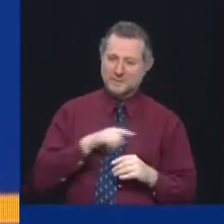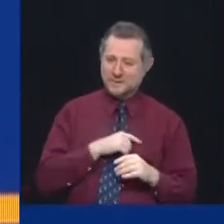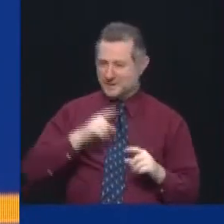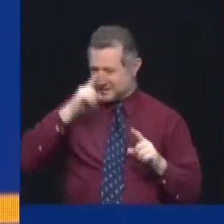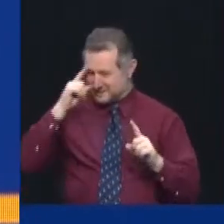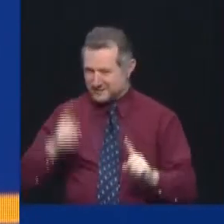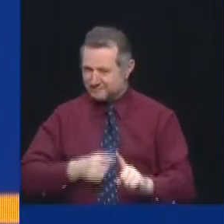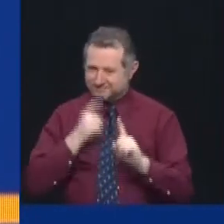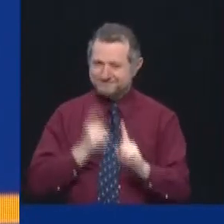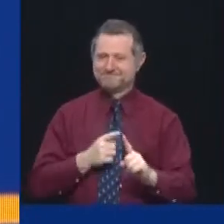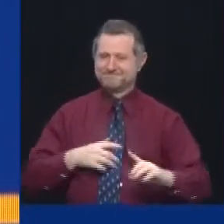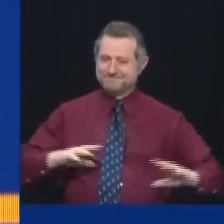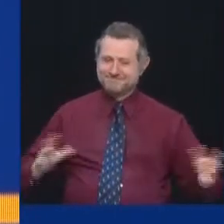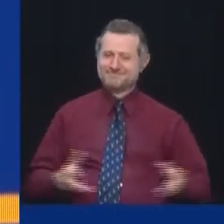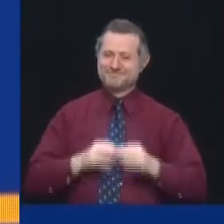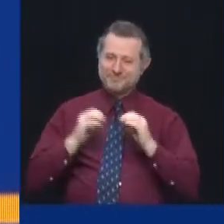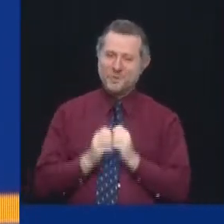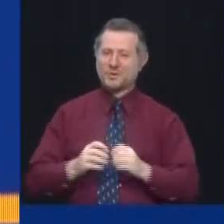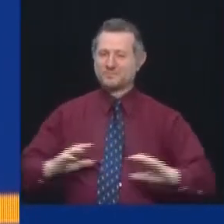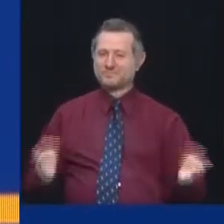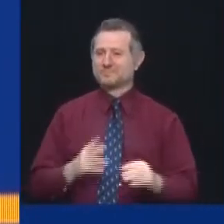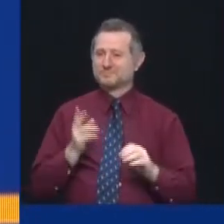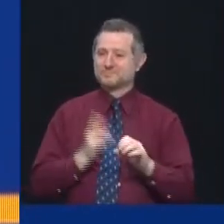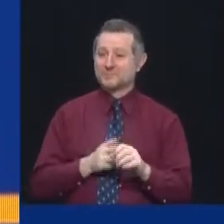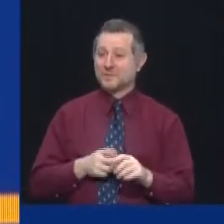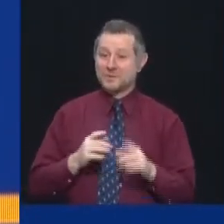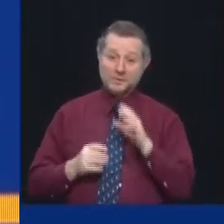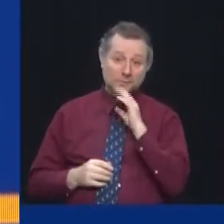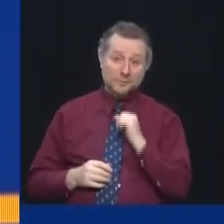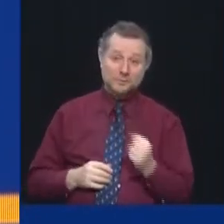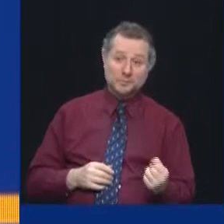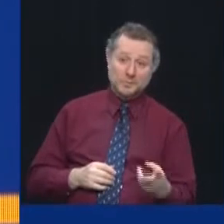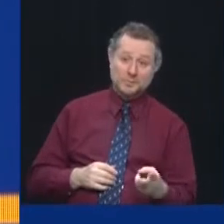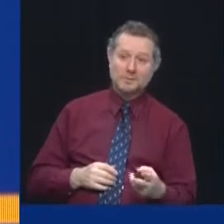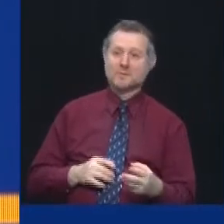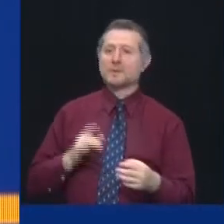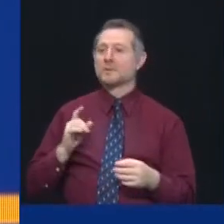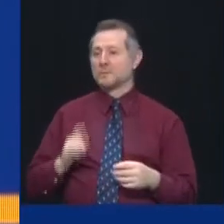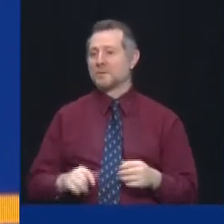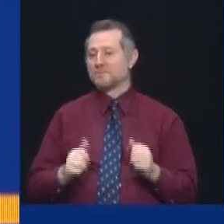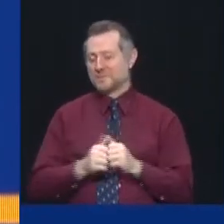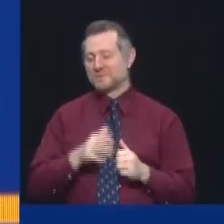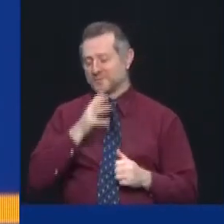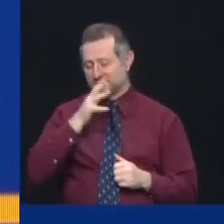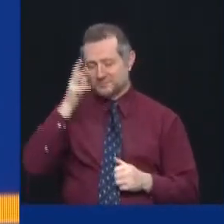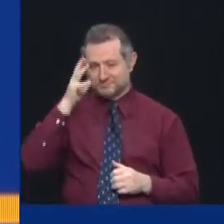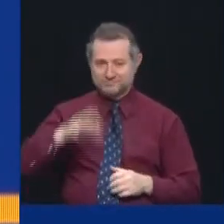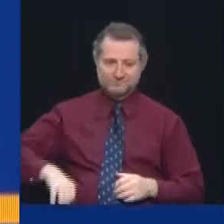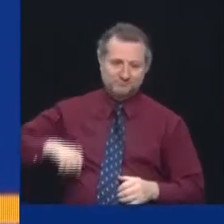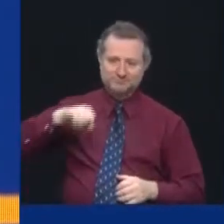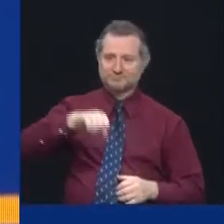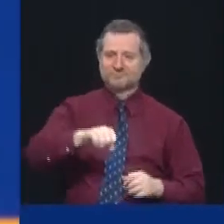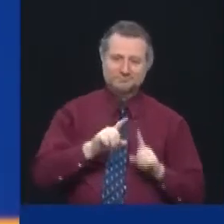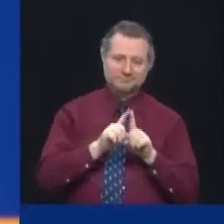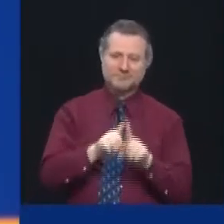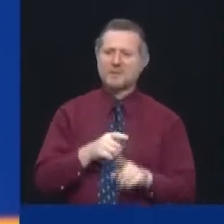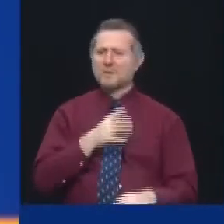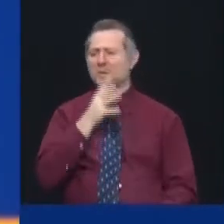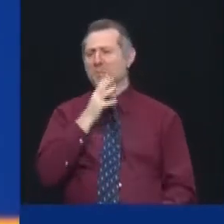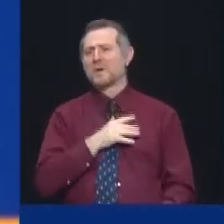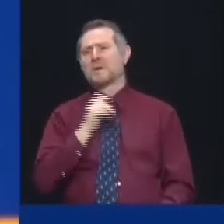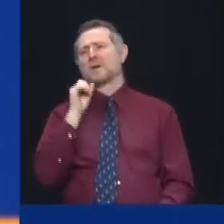bridges that served generations. It's our time now to build a New York that serves